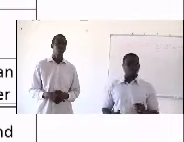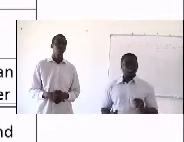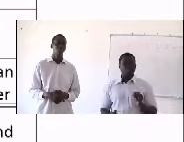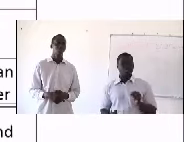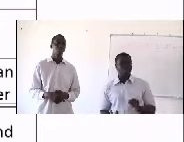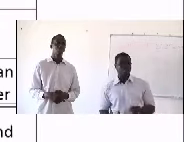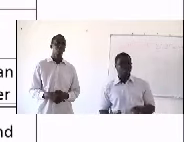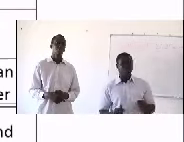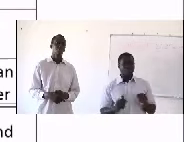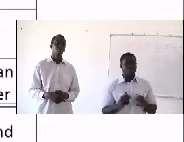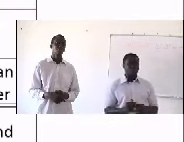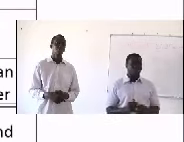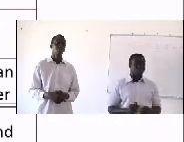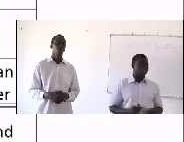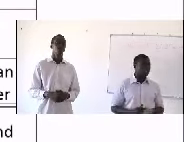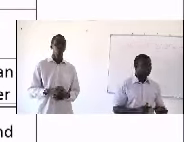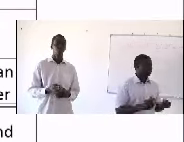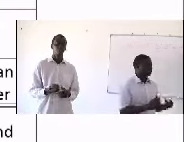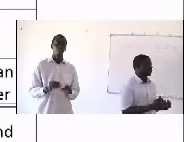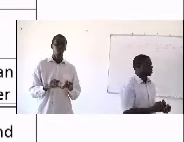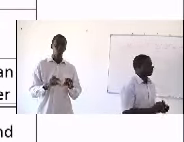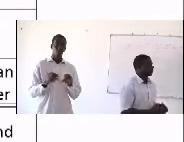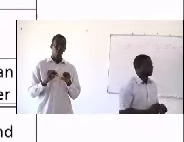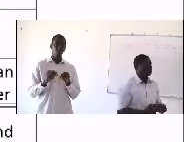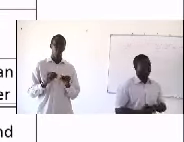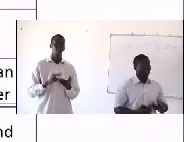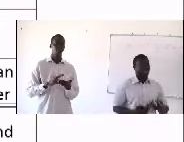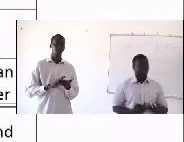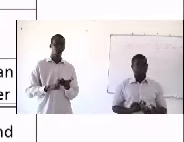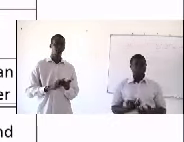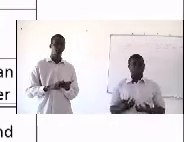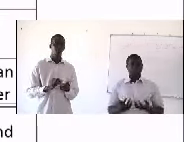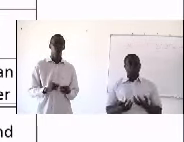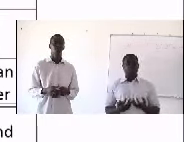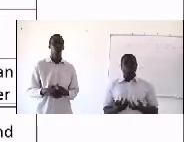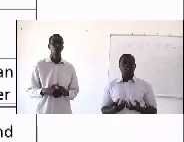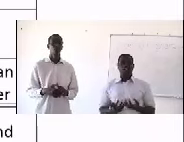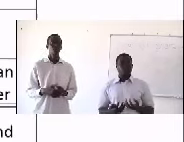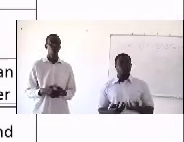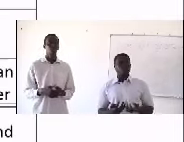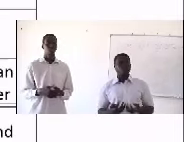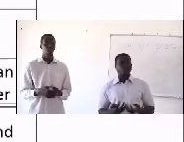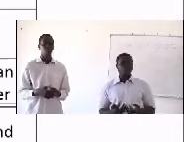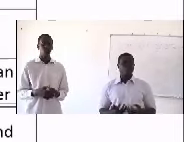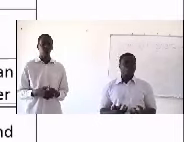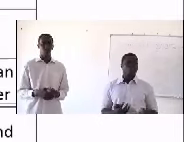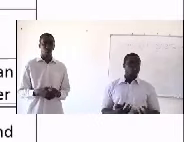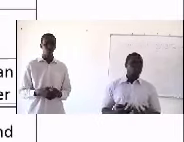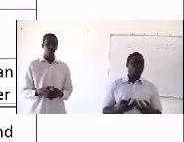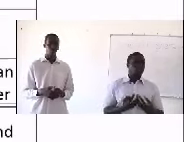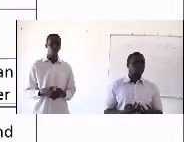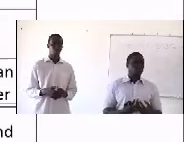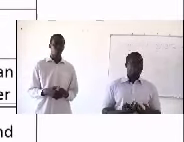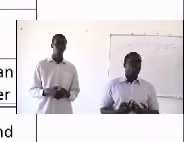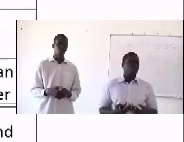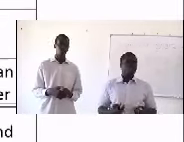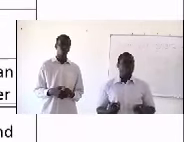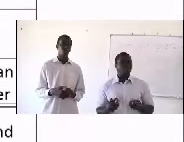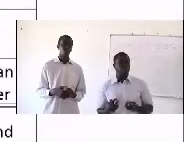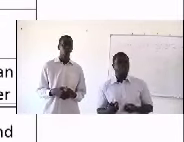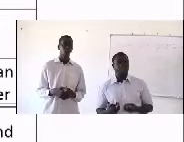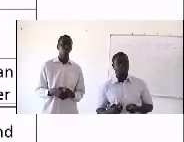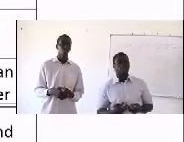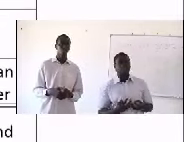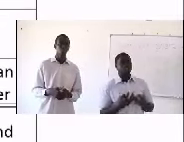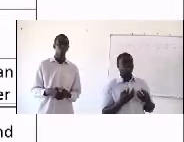effectors receives the messages. Effectors, these are different types of what neurons that are found in the body. They